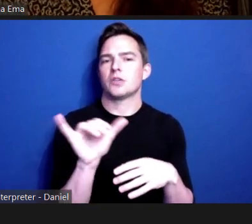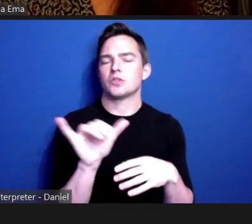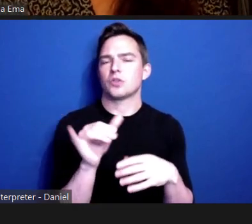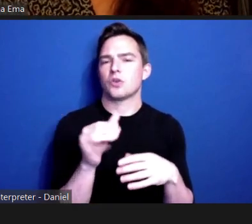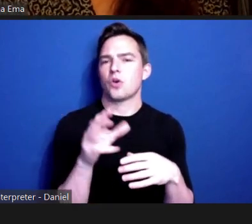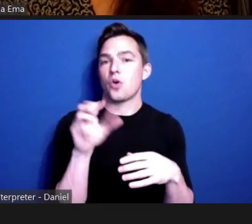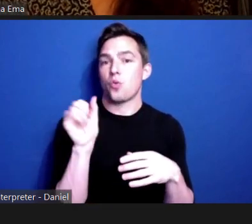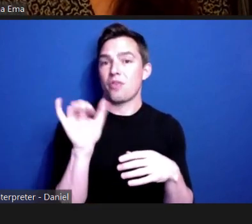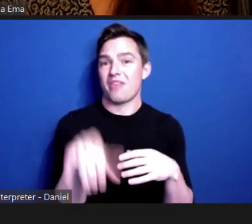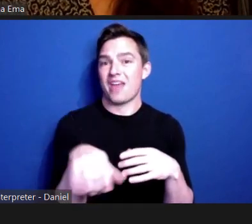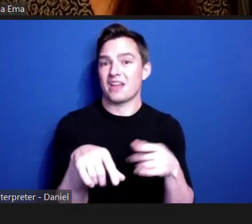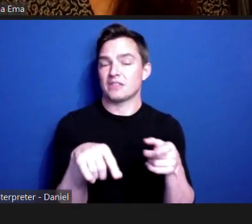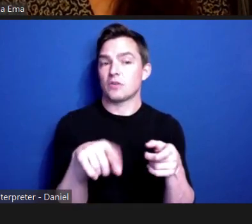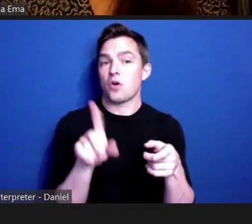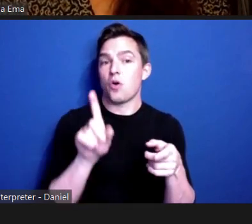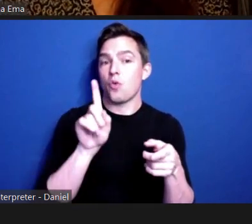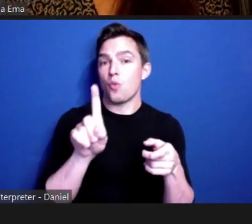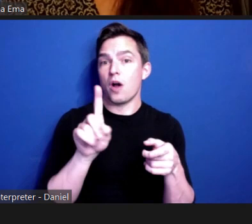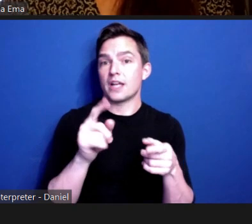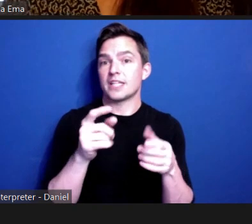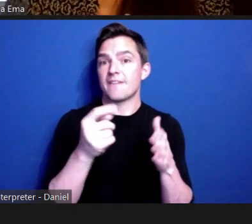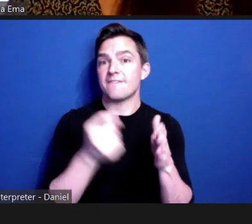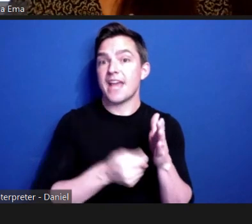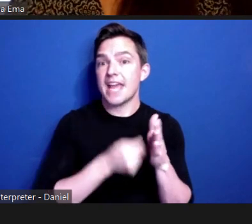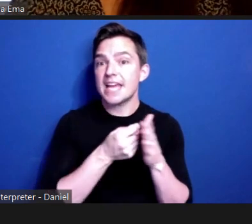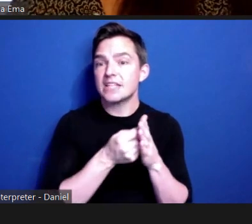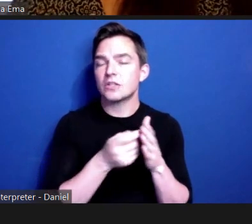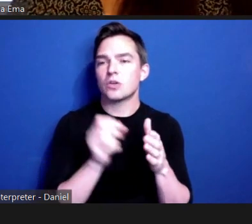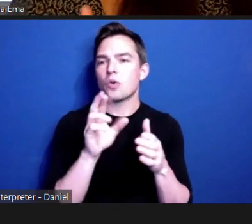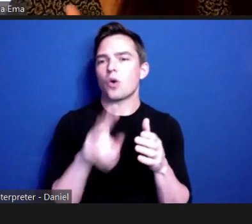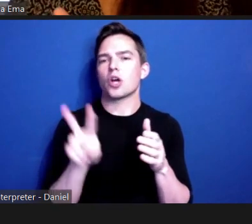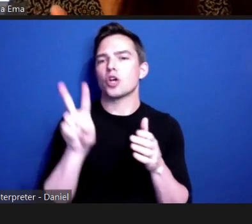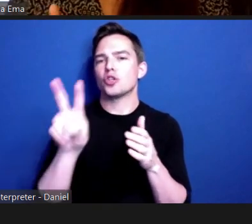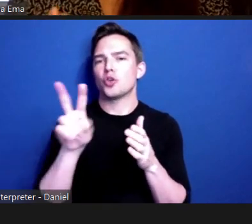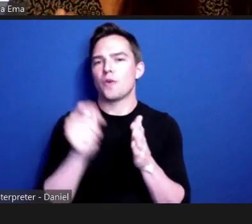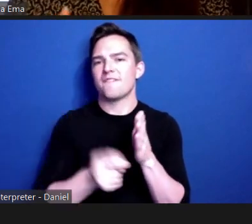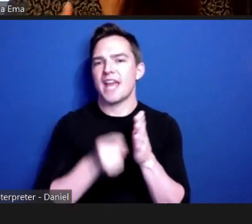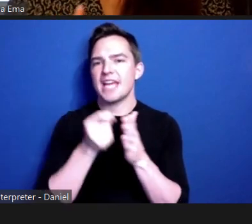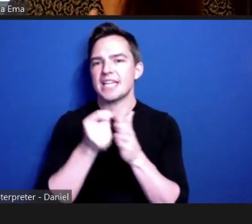a one-phase or a two-phase screening protocol?